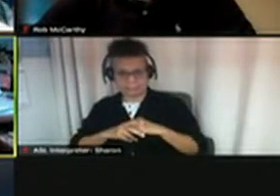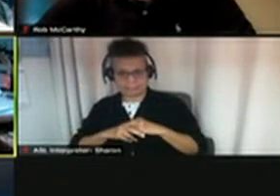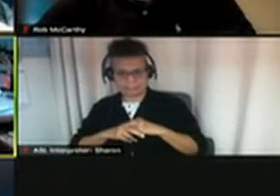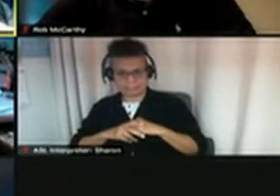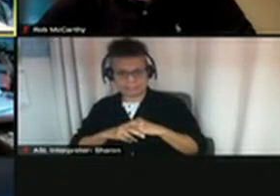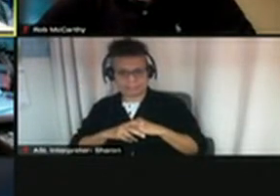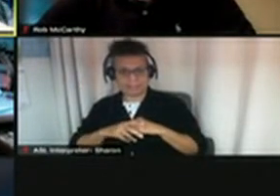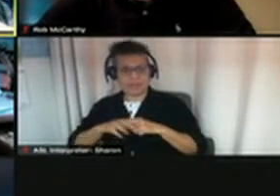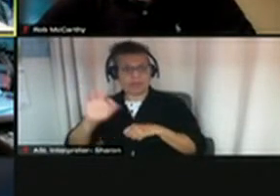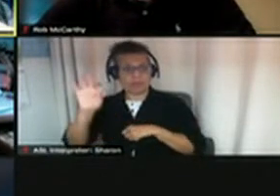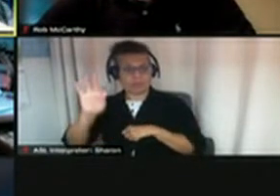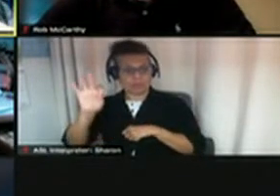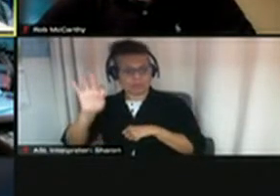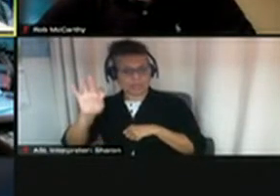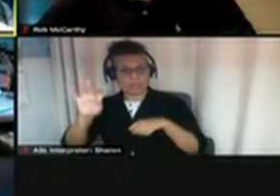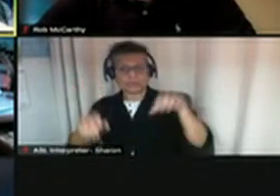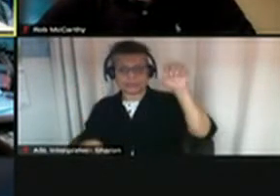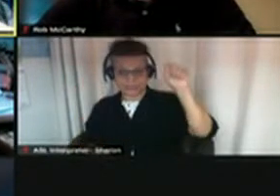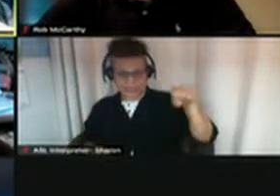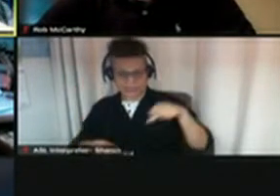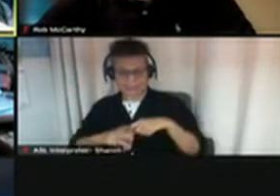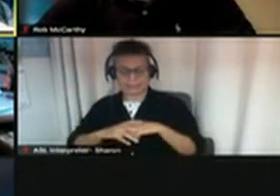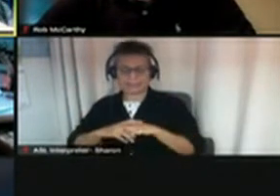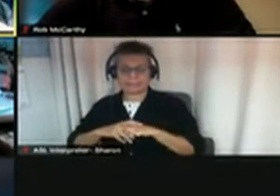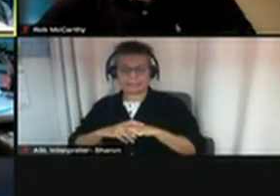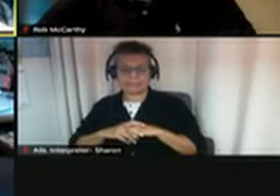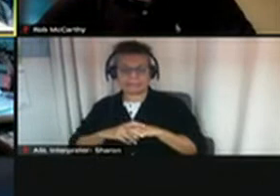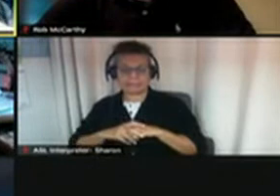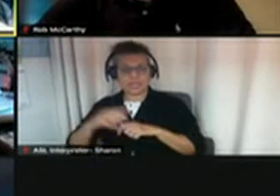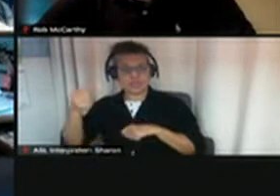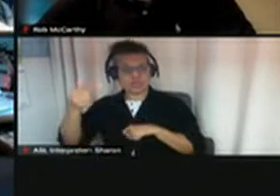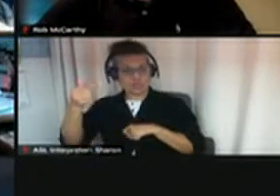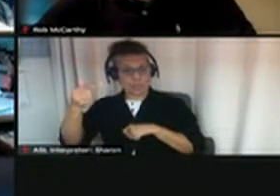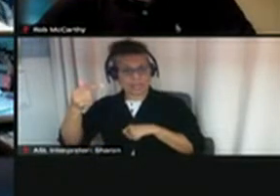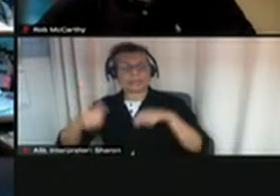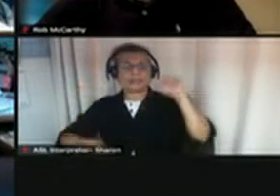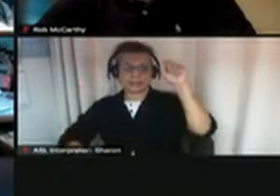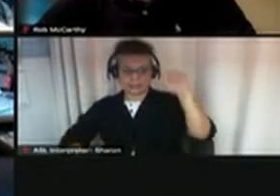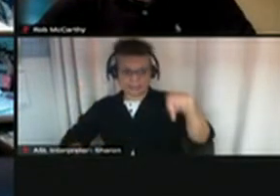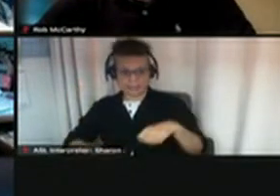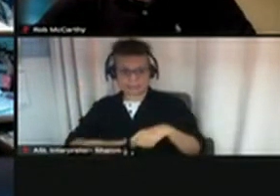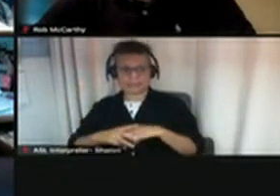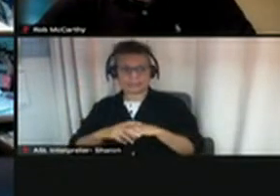Mr. Froyo. Yes. Mr. Gray. Yes.